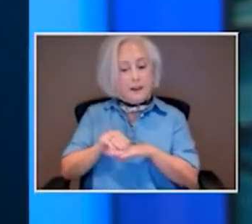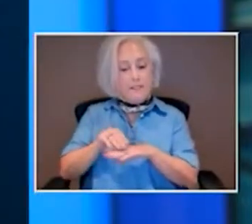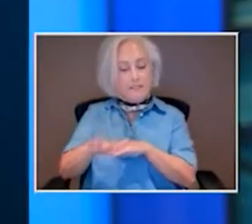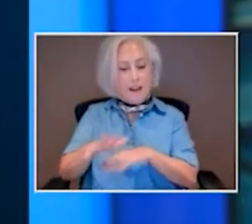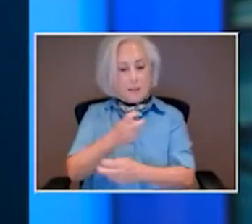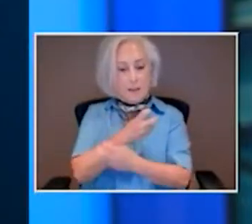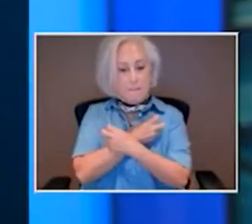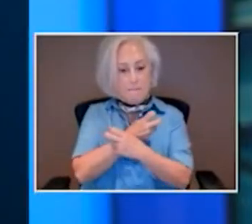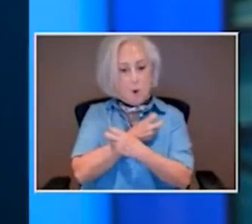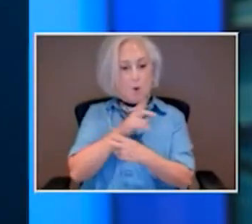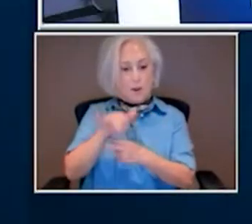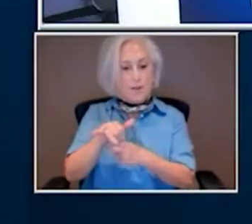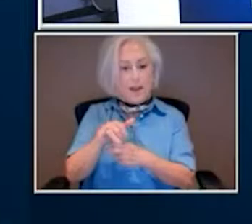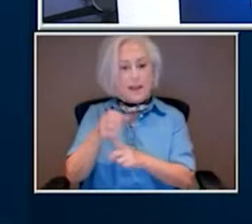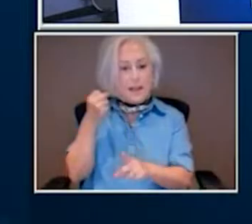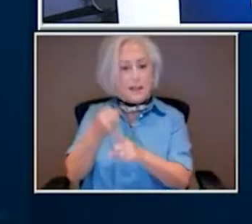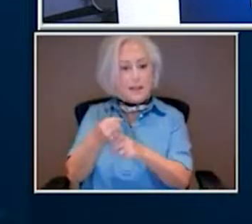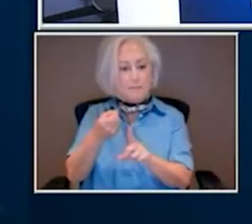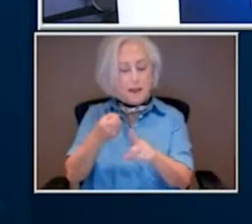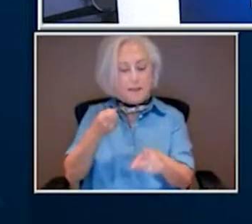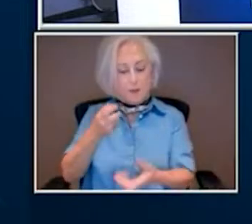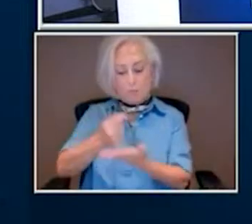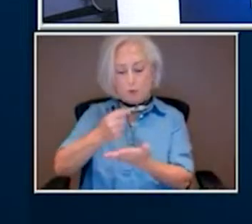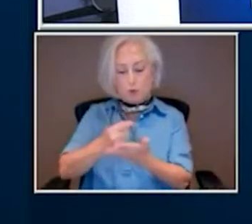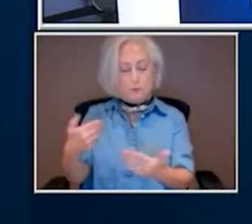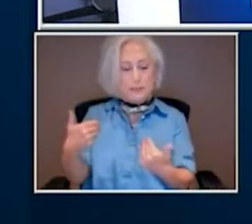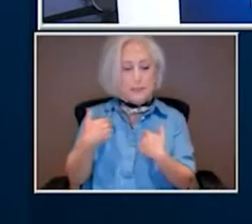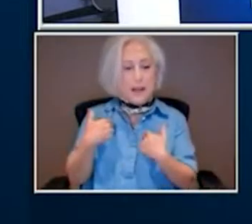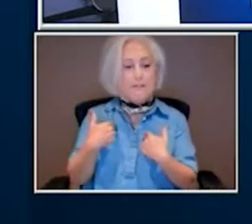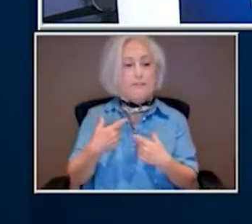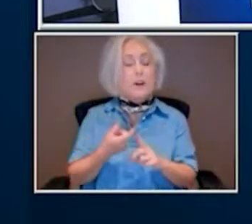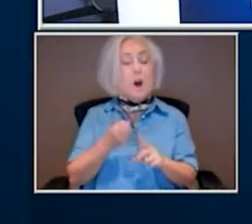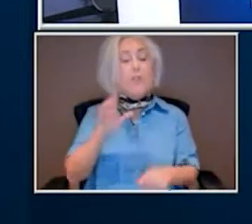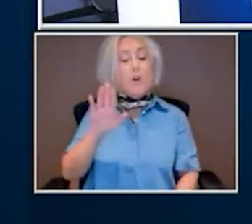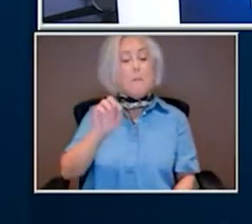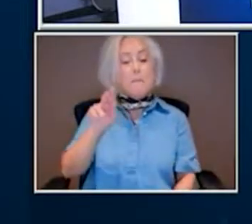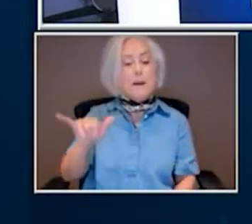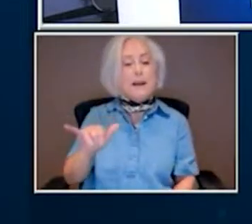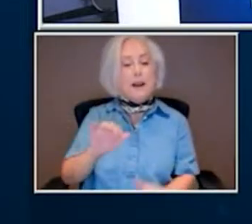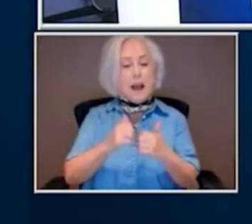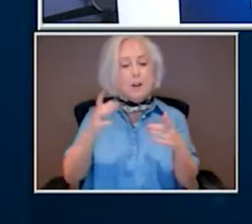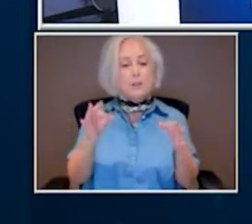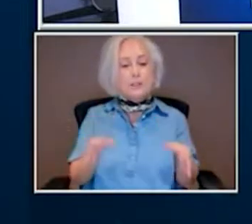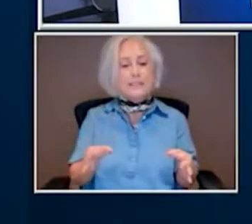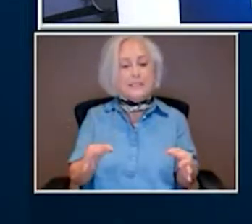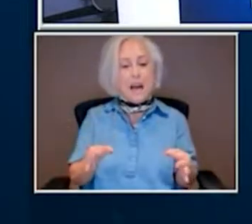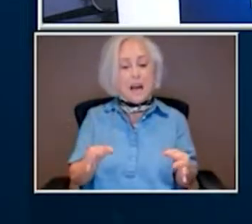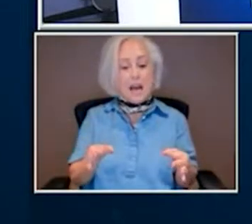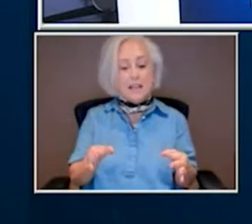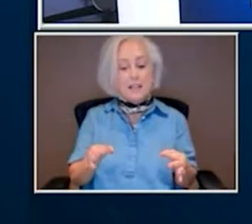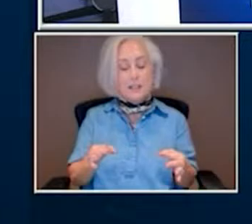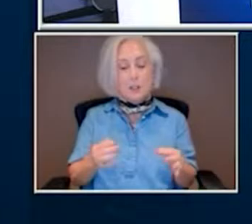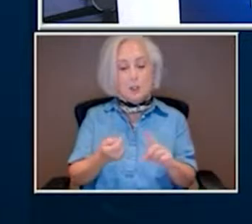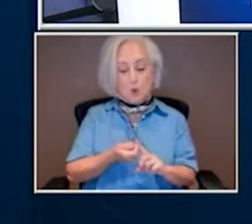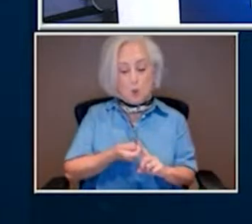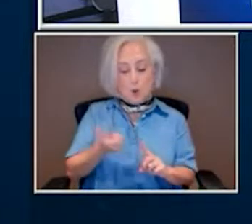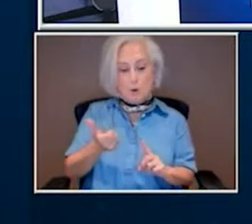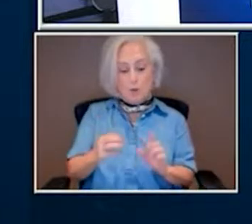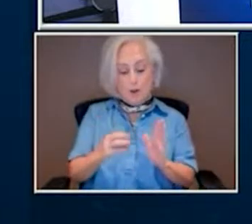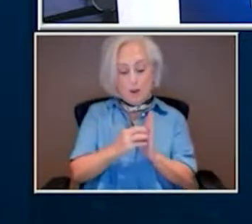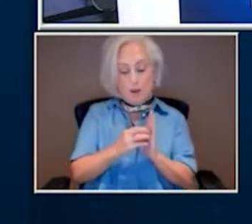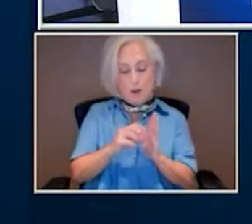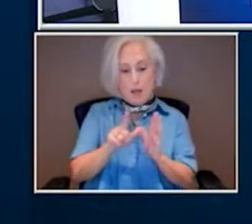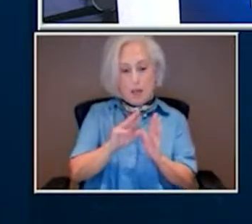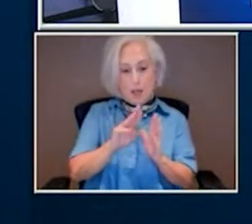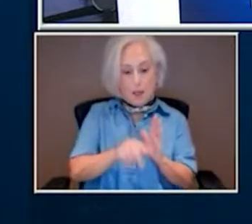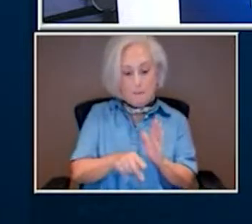given. This question is from Becca. When do you decide between a lumpectomy and a mastectomy? Isn't it always better to